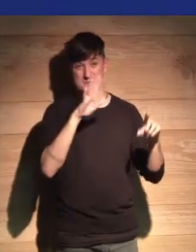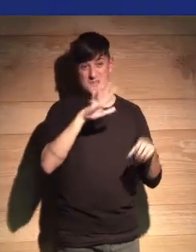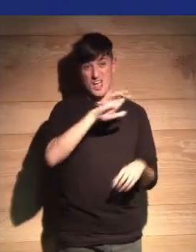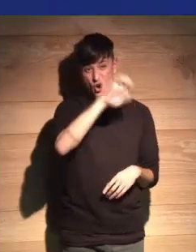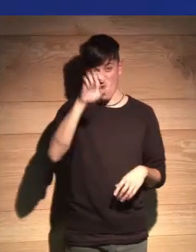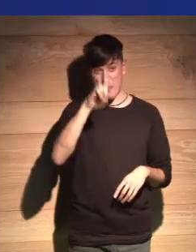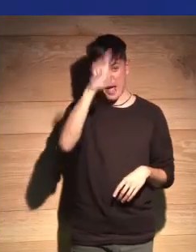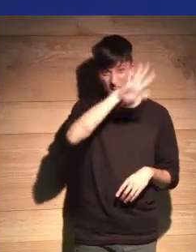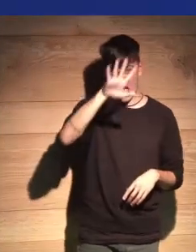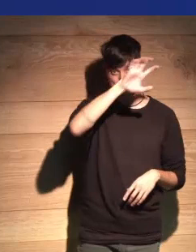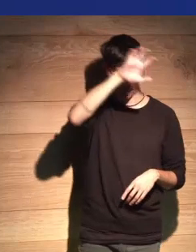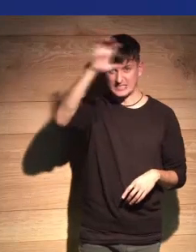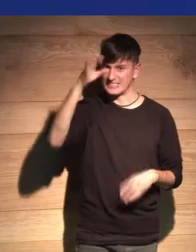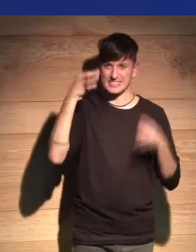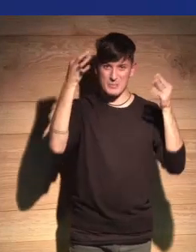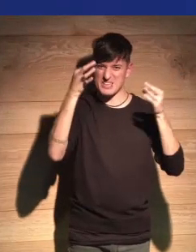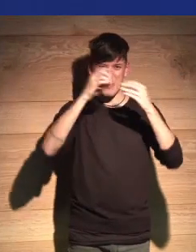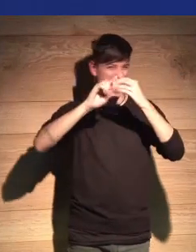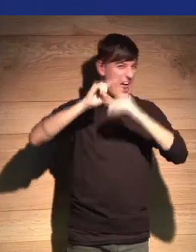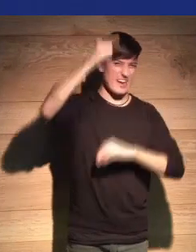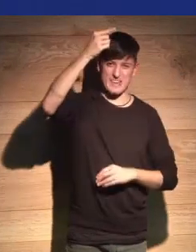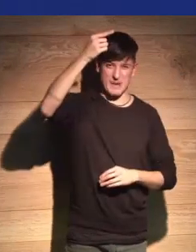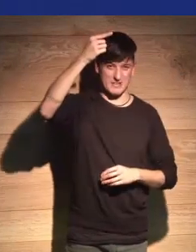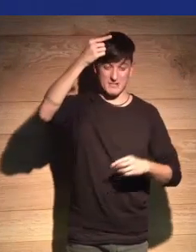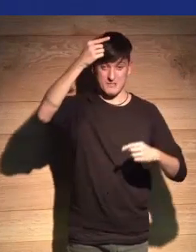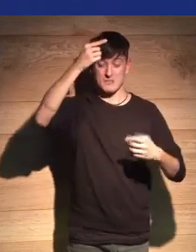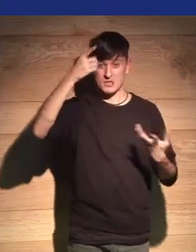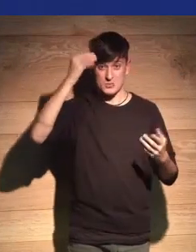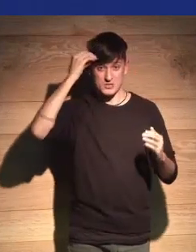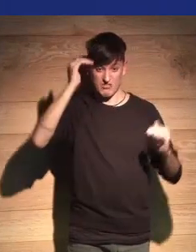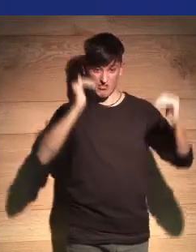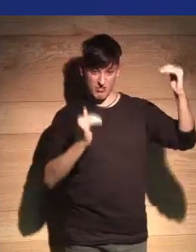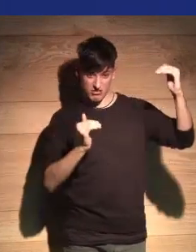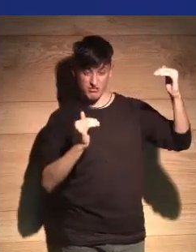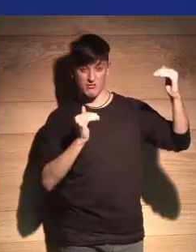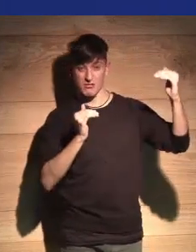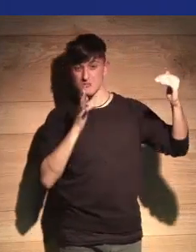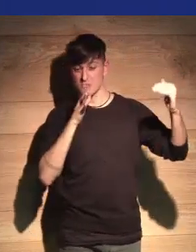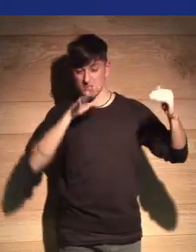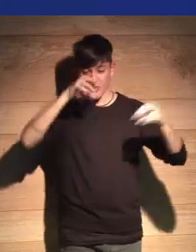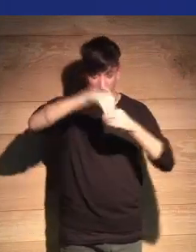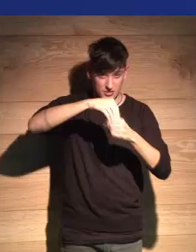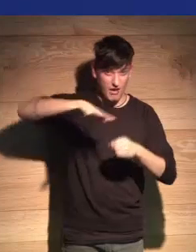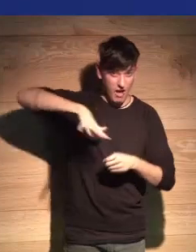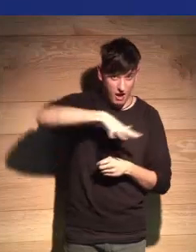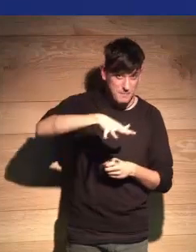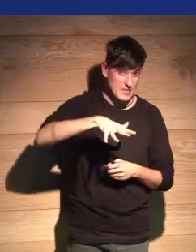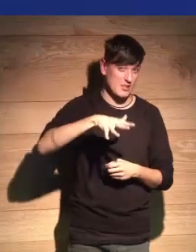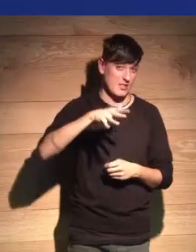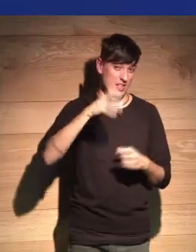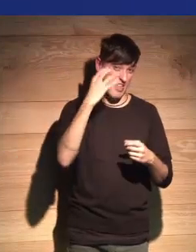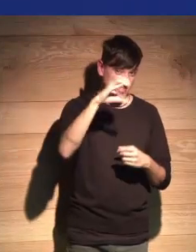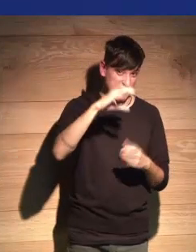in 2007, and even further than the Nordic countries. And this gap